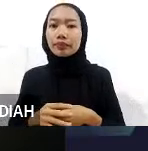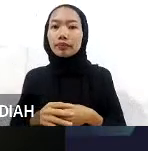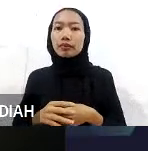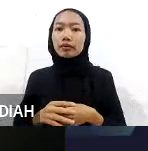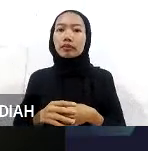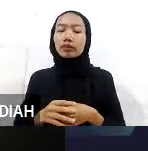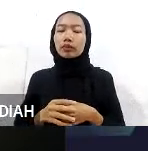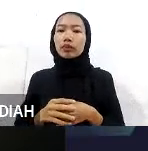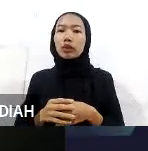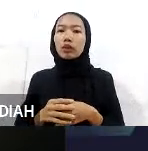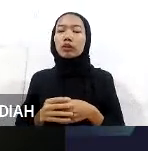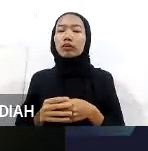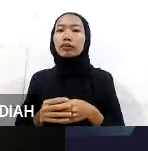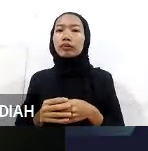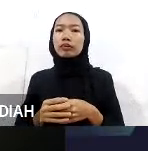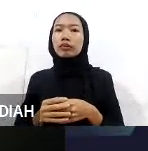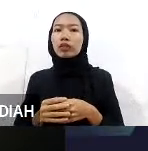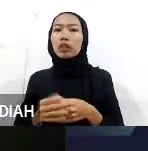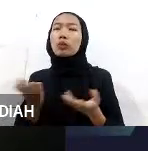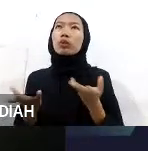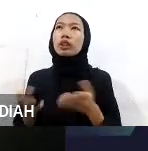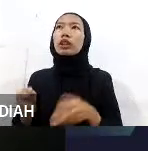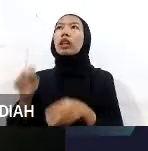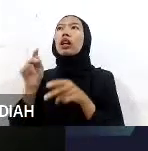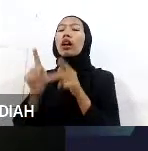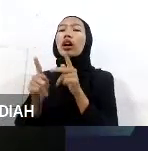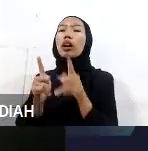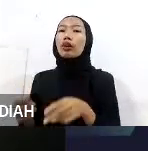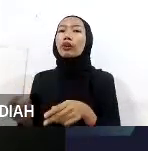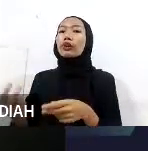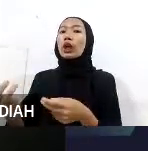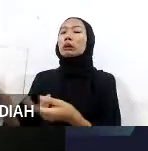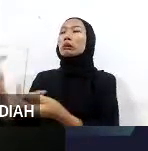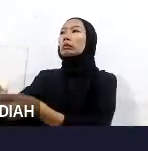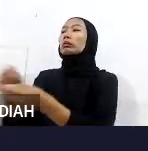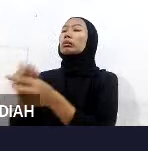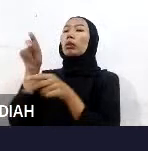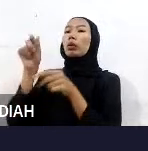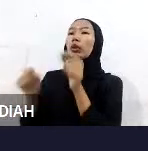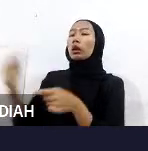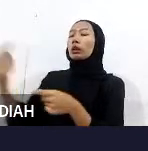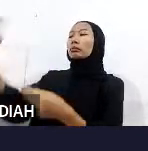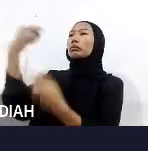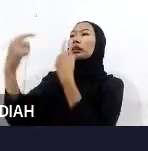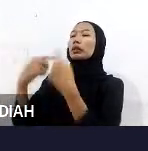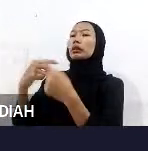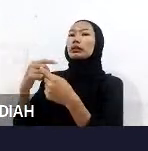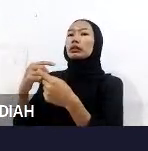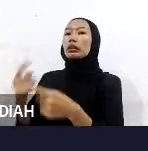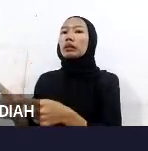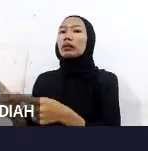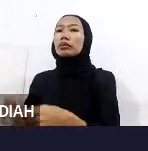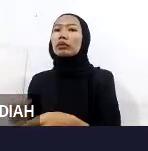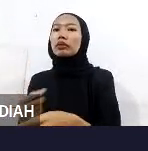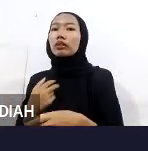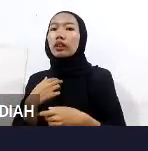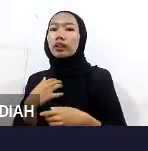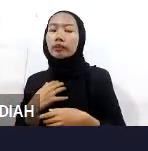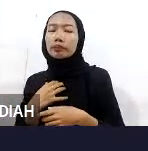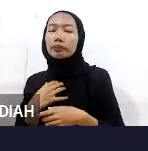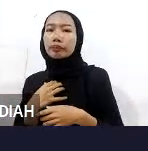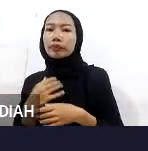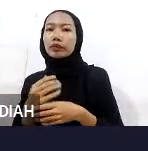So yeah, next one. Next slide, sorry. So